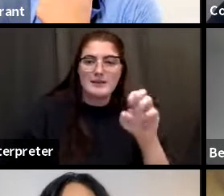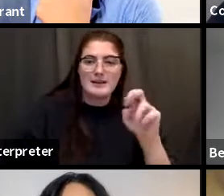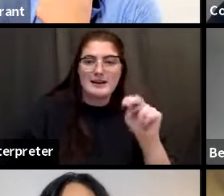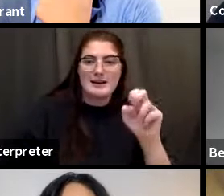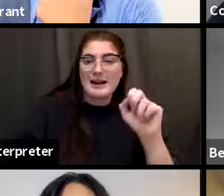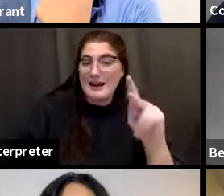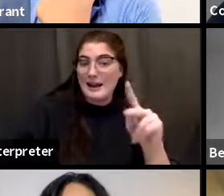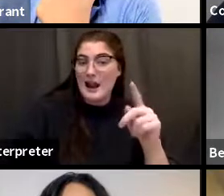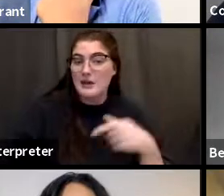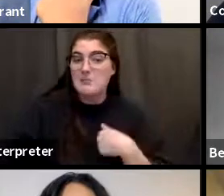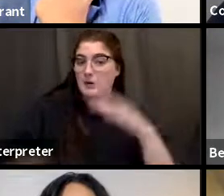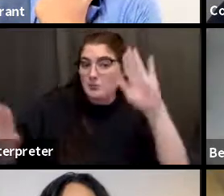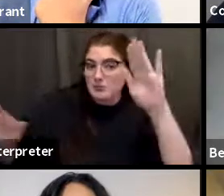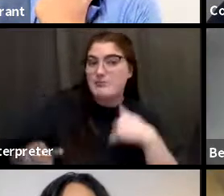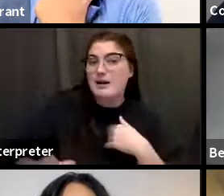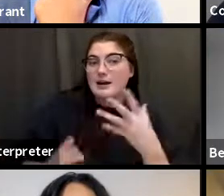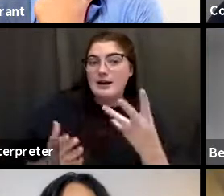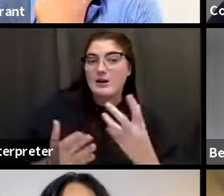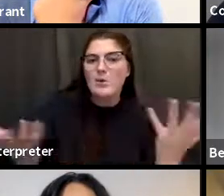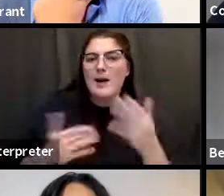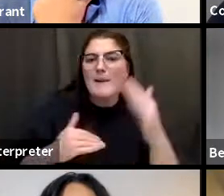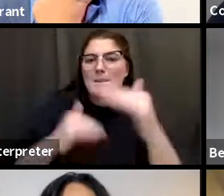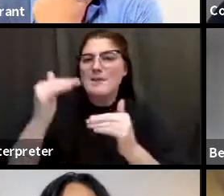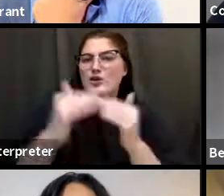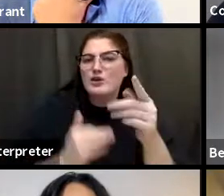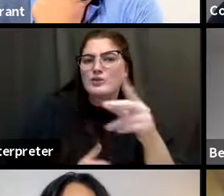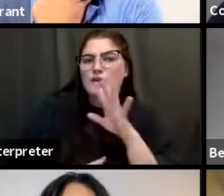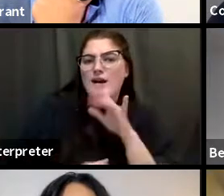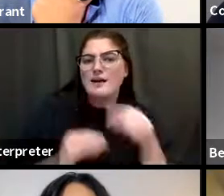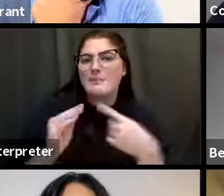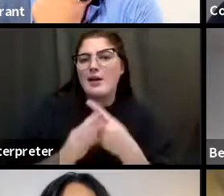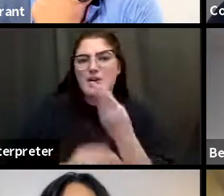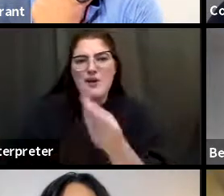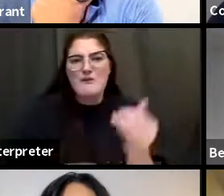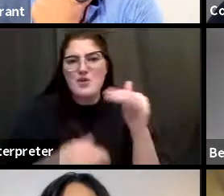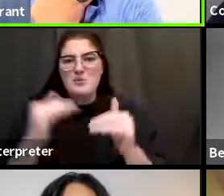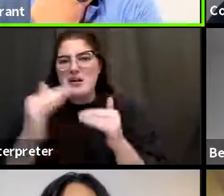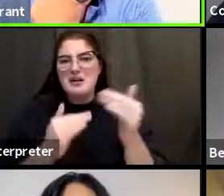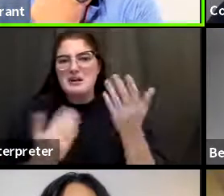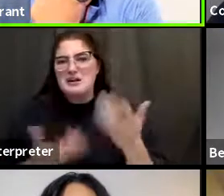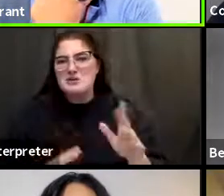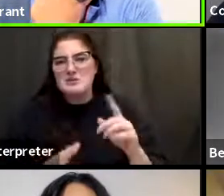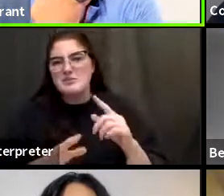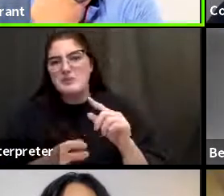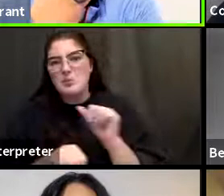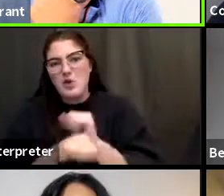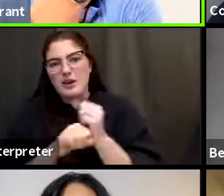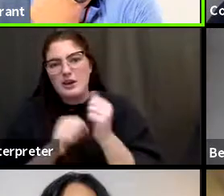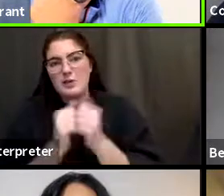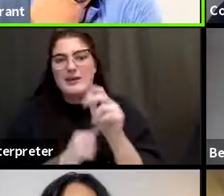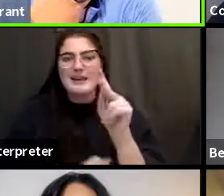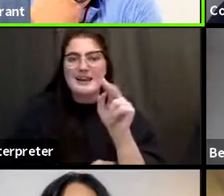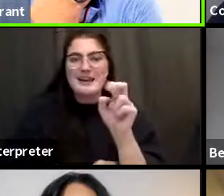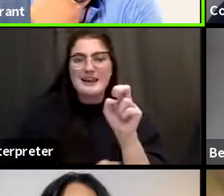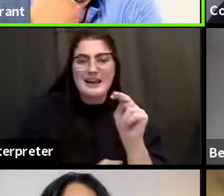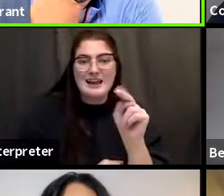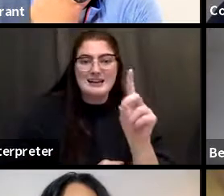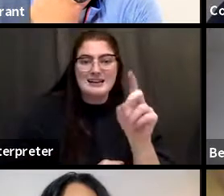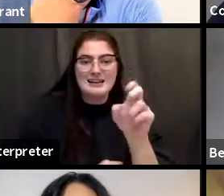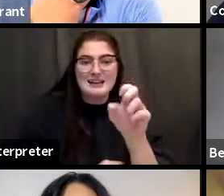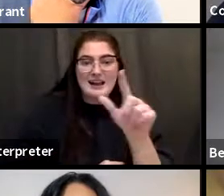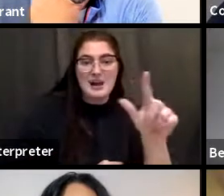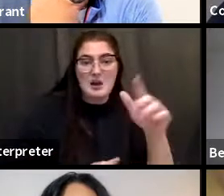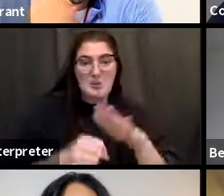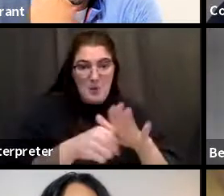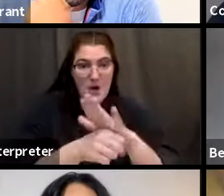speaking of? There's several that we're working with the OAG's office on down there. It may be the Kendall property. Okay, well,